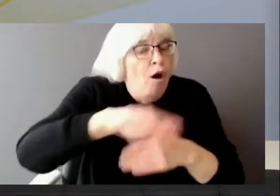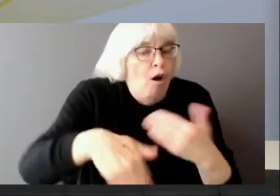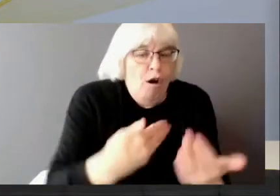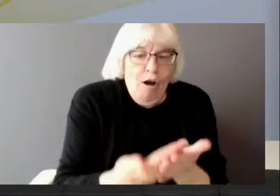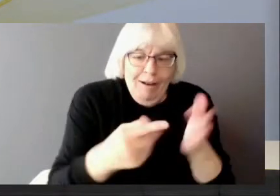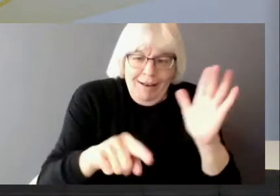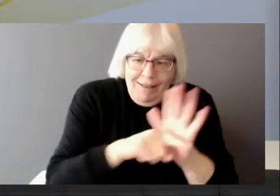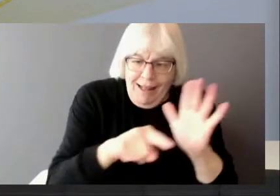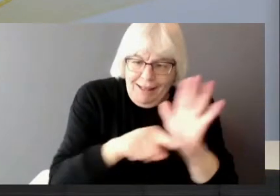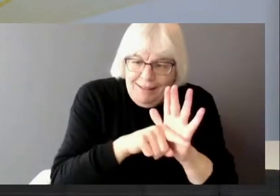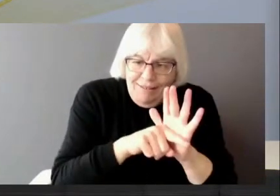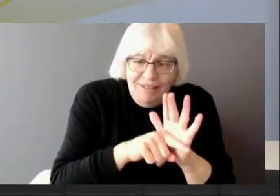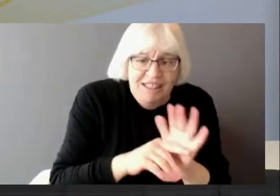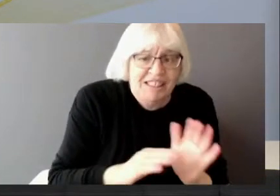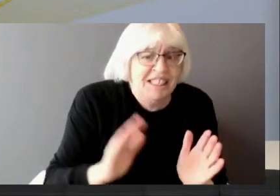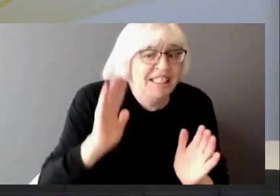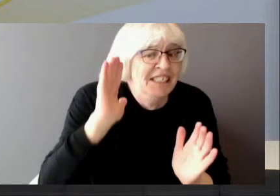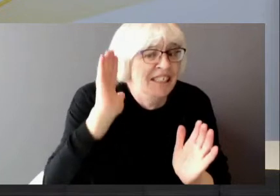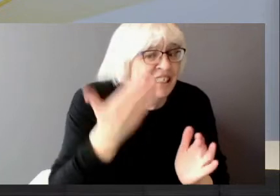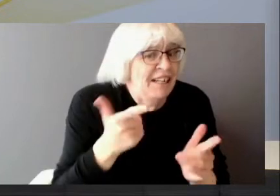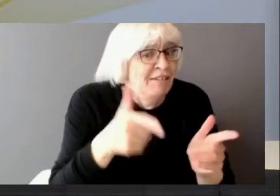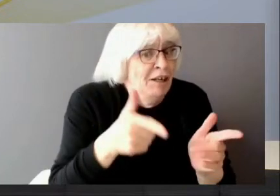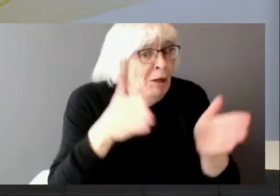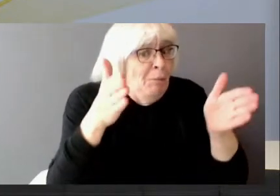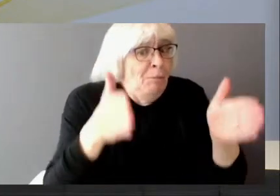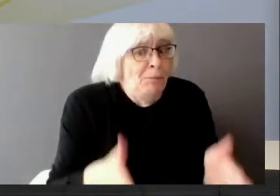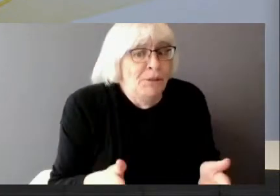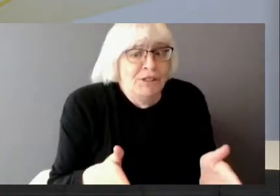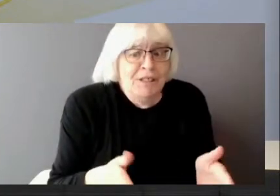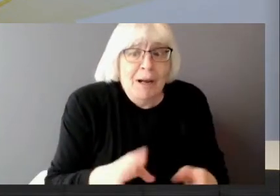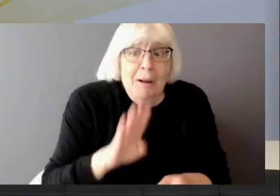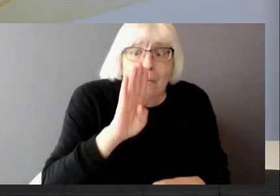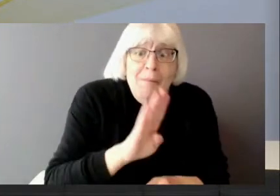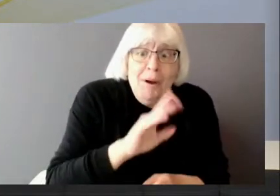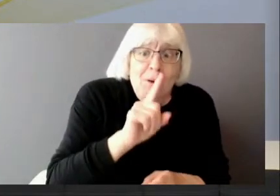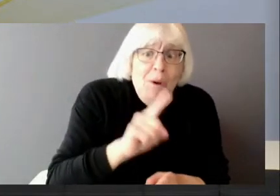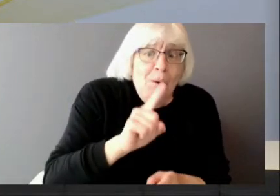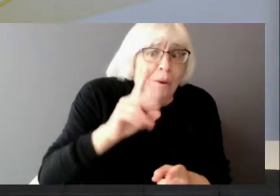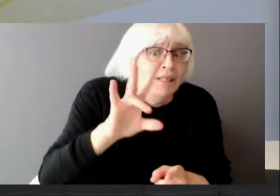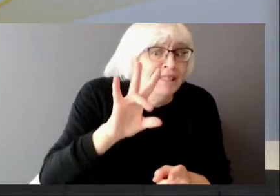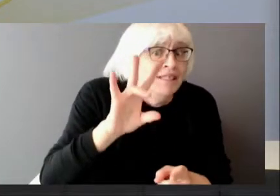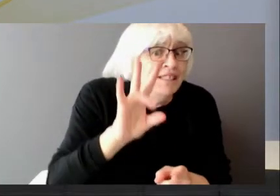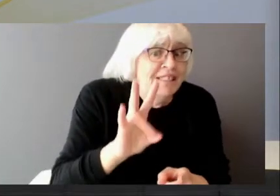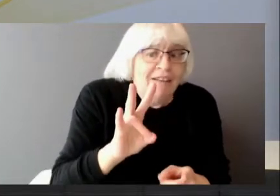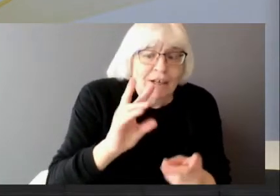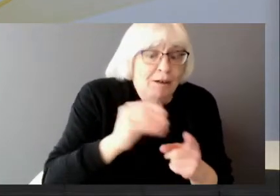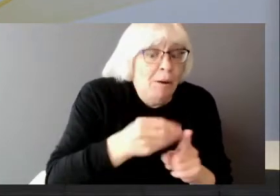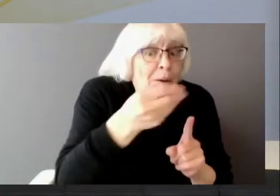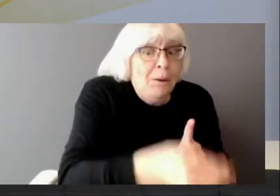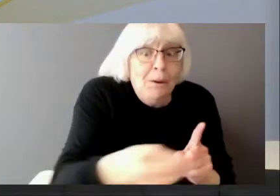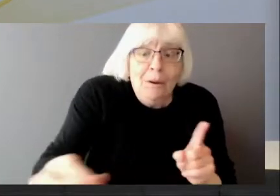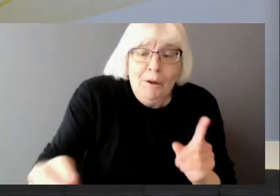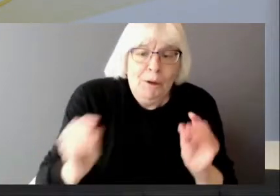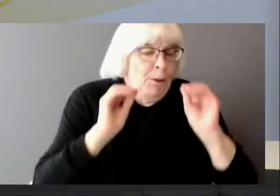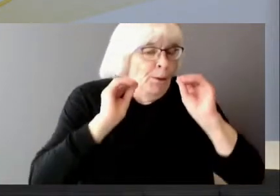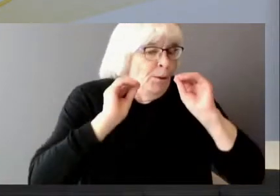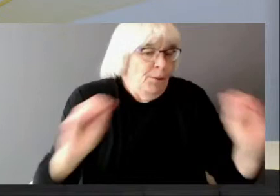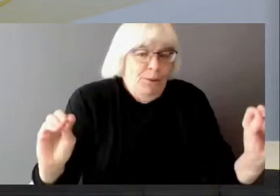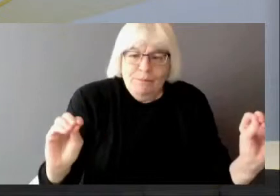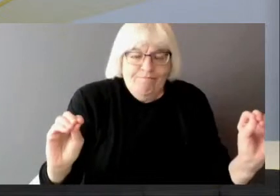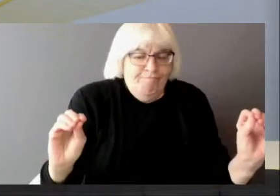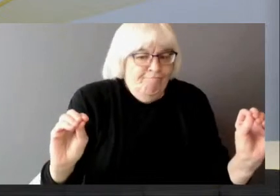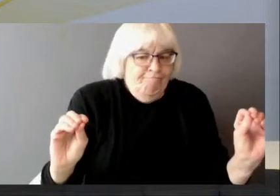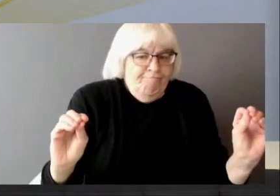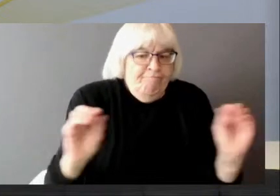been transmission of the variant B.1.1.7 in our community. Detecting this case on routine testing while